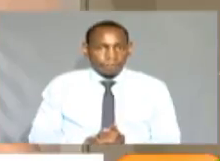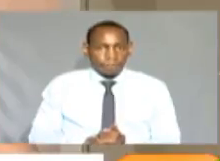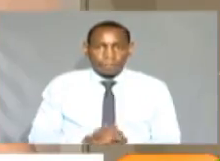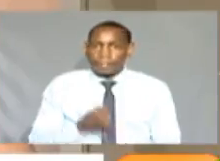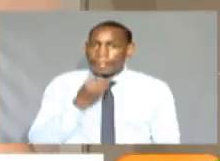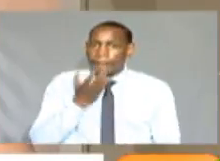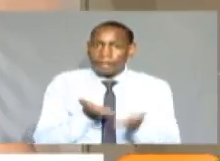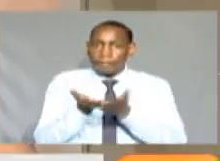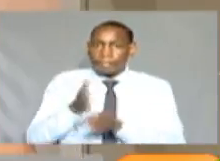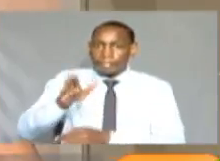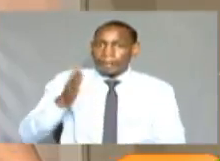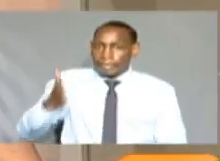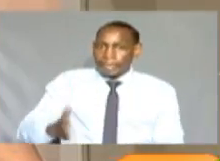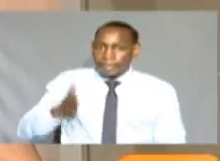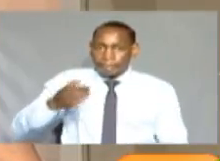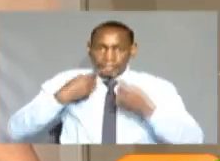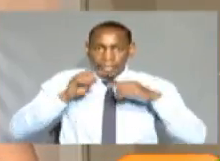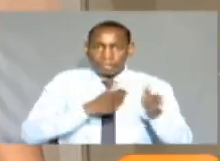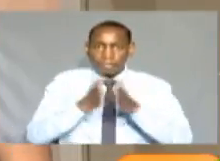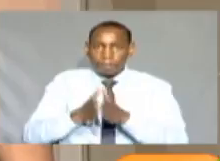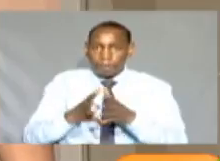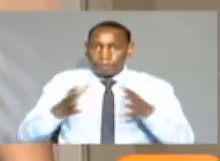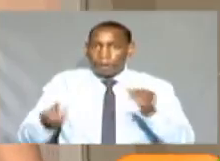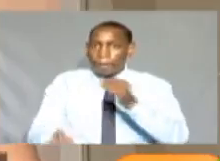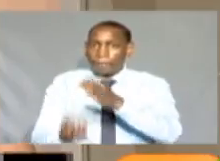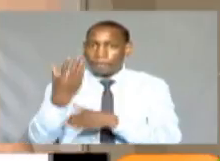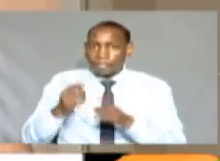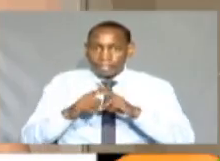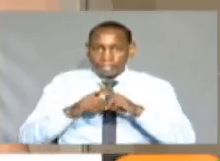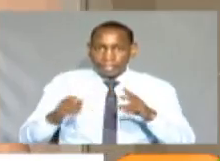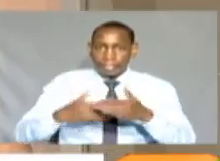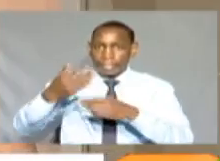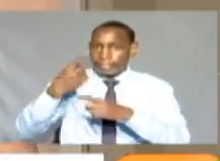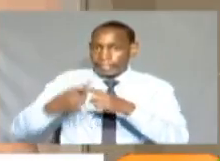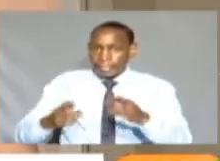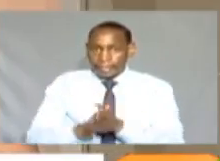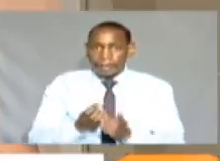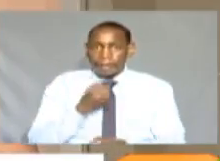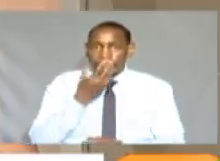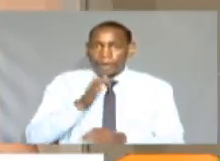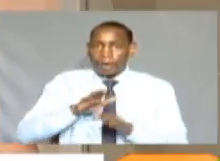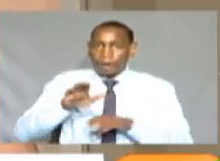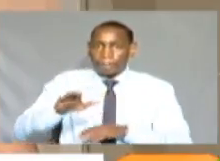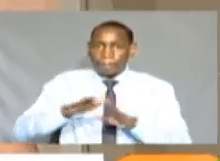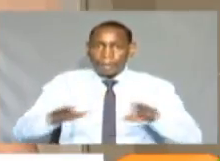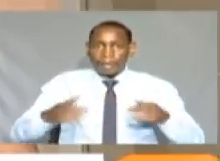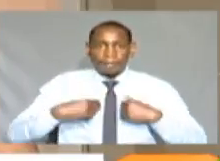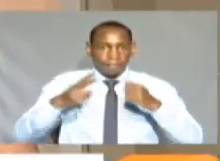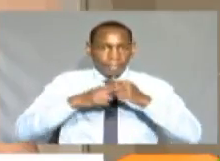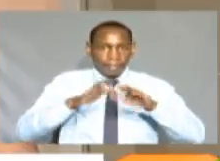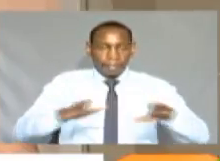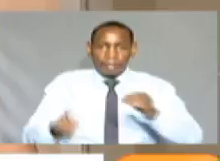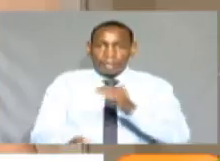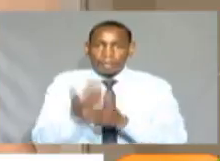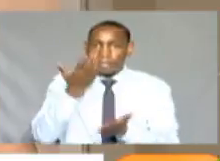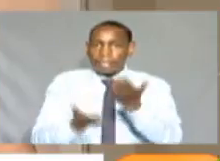The flower business park in Naivasha has announced plans to double its production starting next year. The flower park is home to 7 flower farms, which produce an